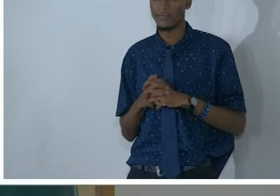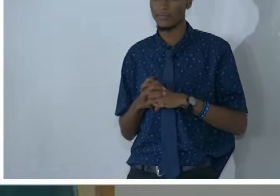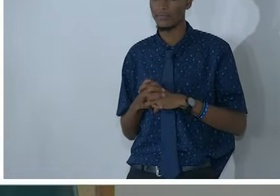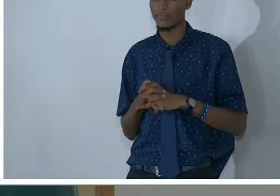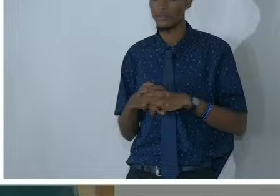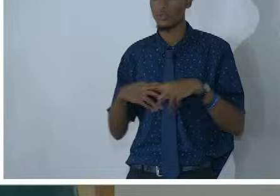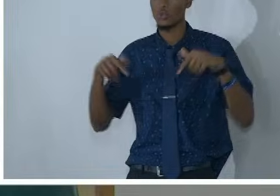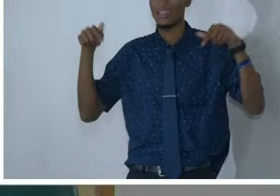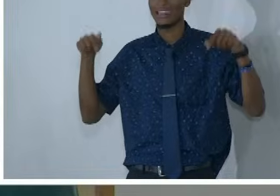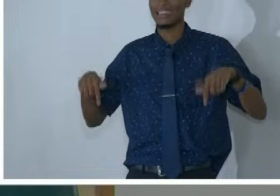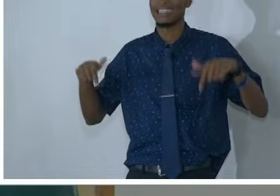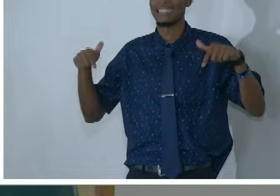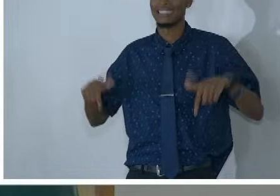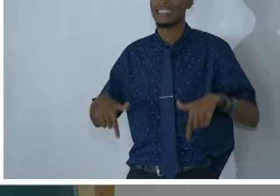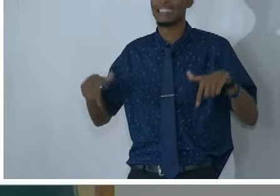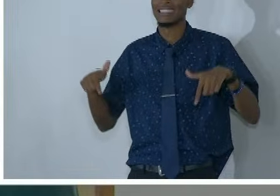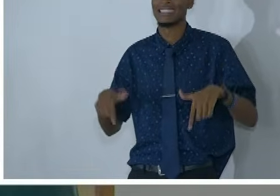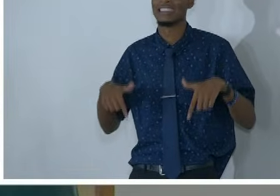This,